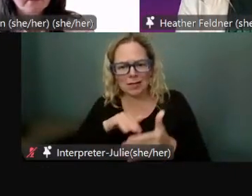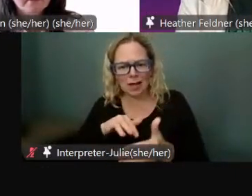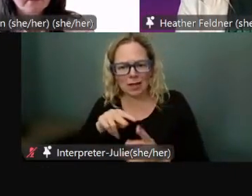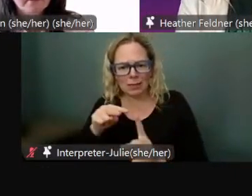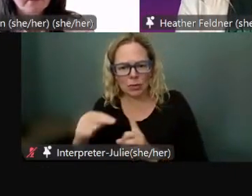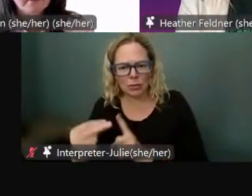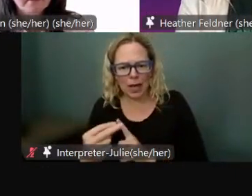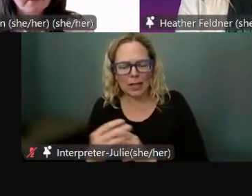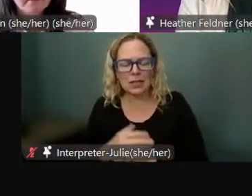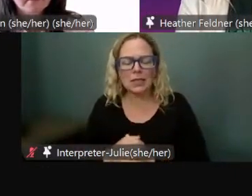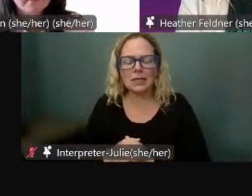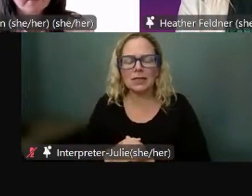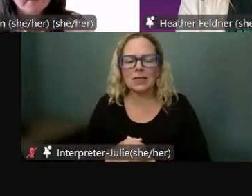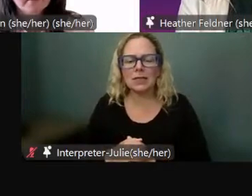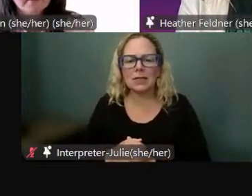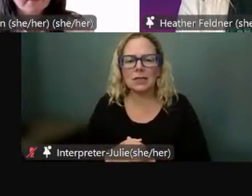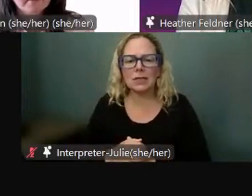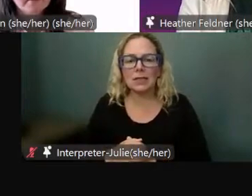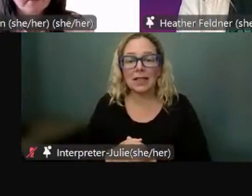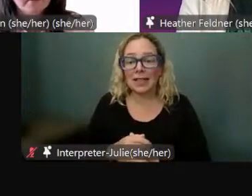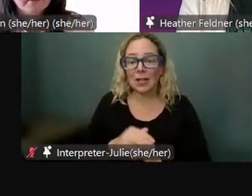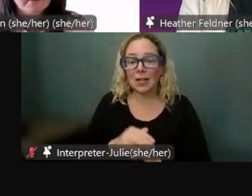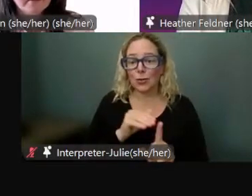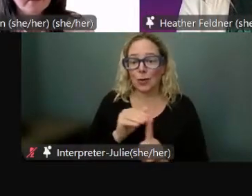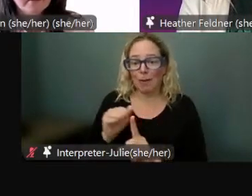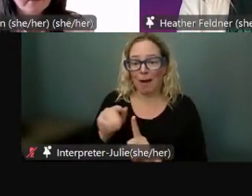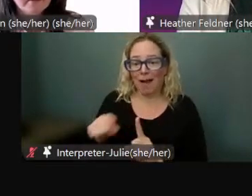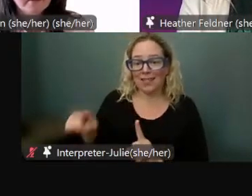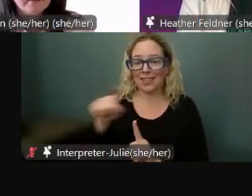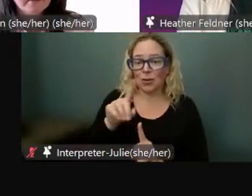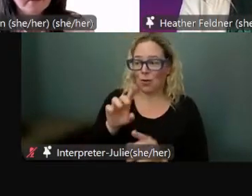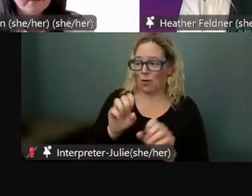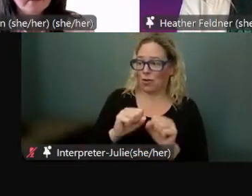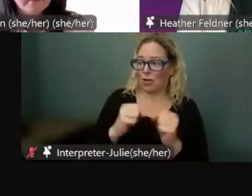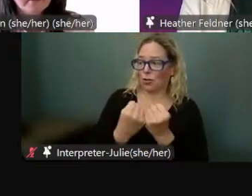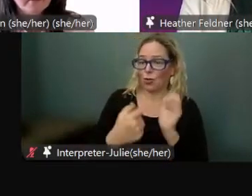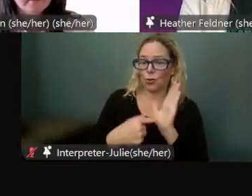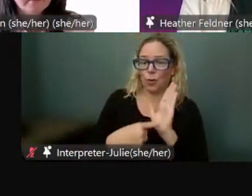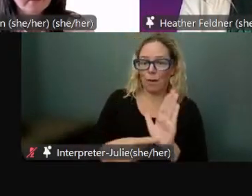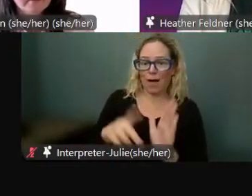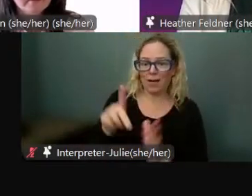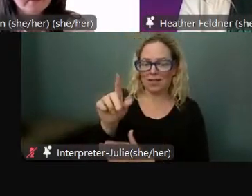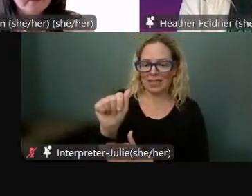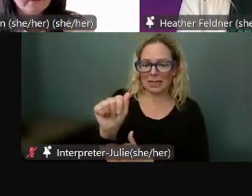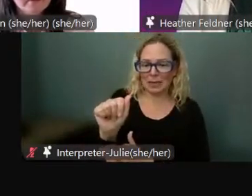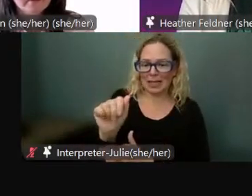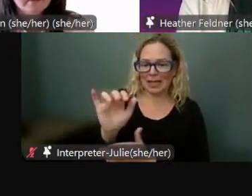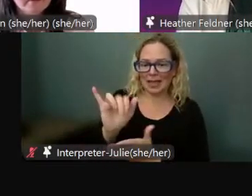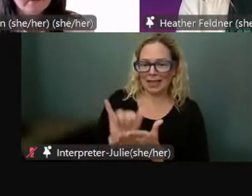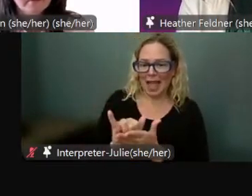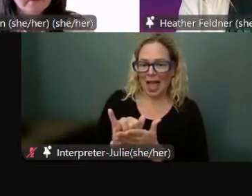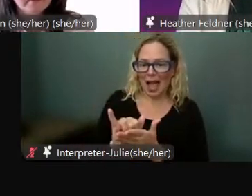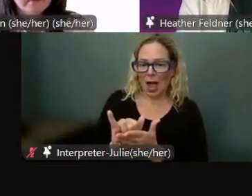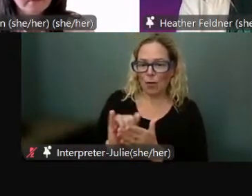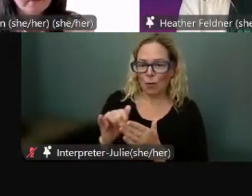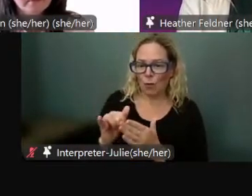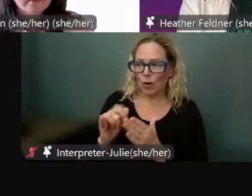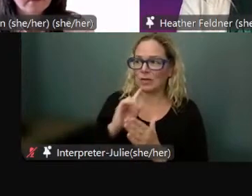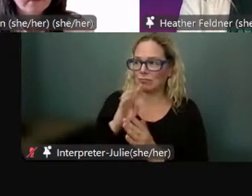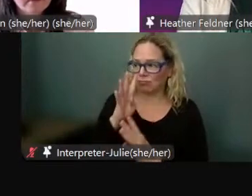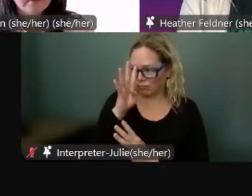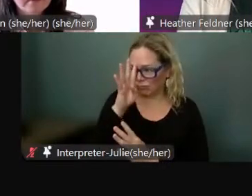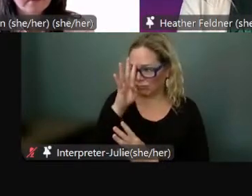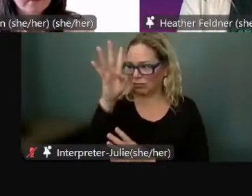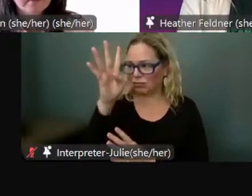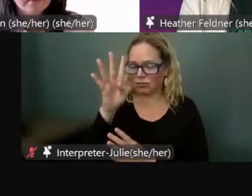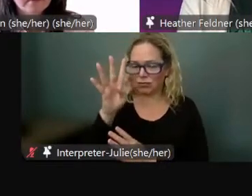reminding us that the social model of disability is really a model that was generated in the early 80s, really